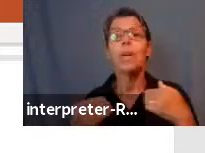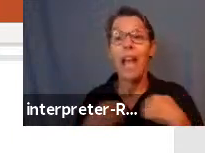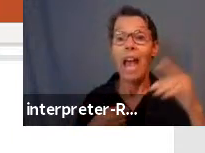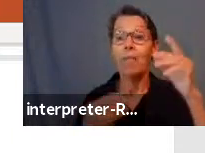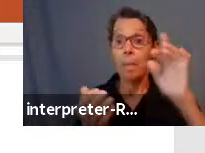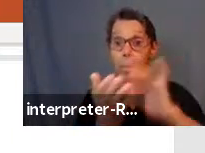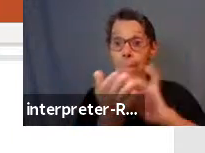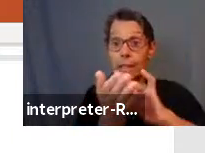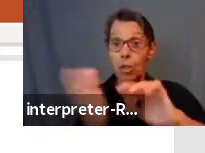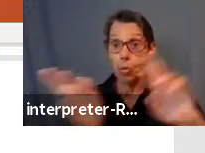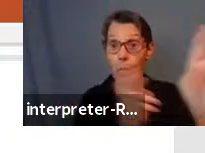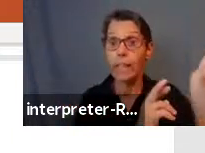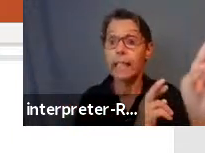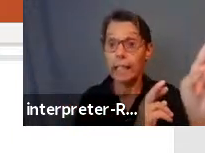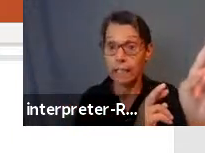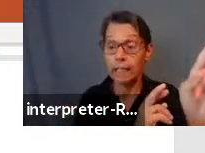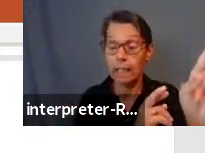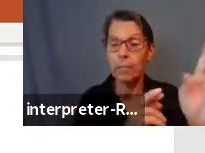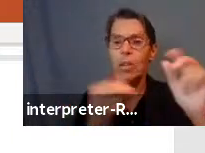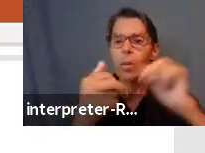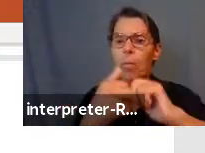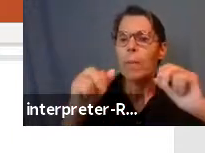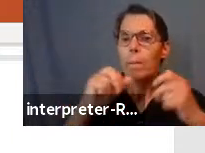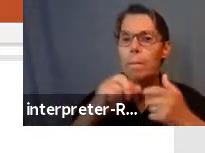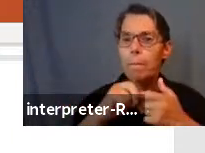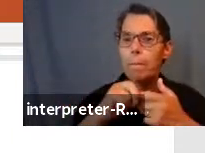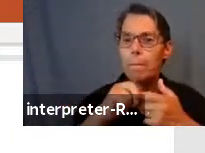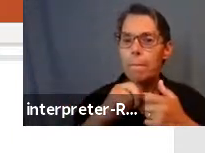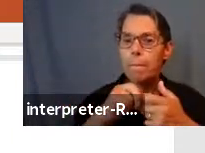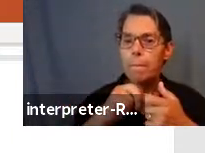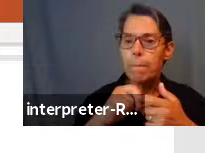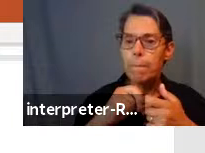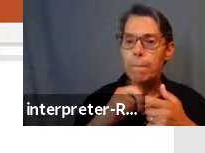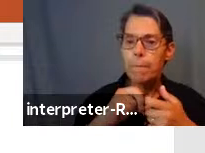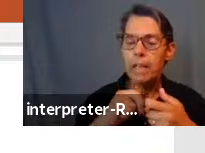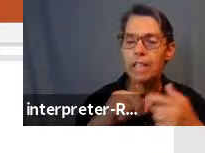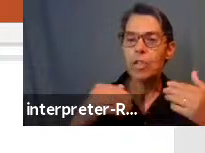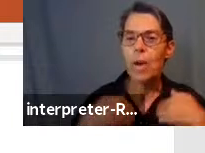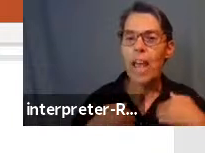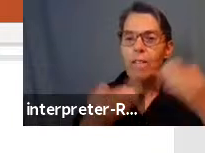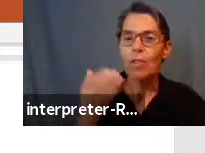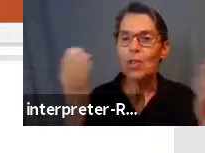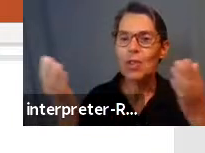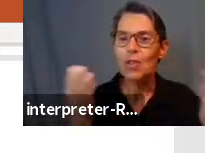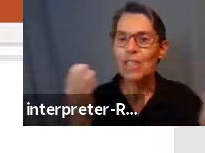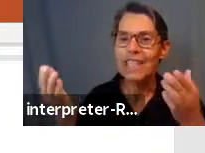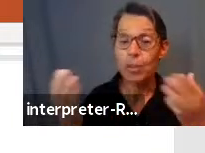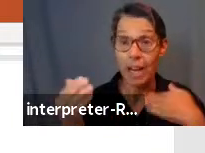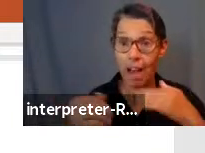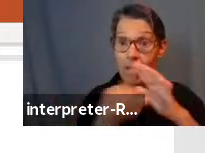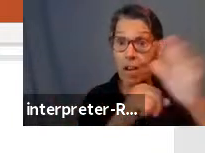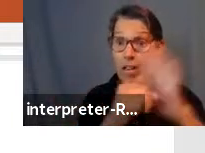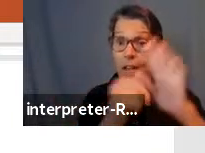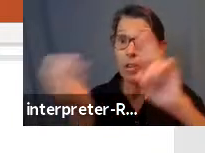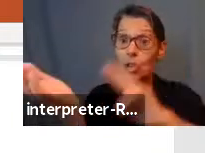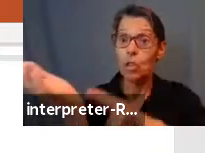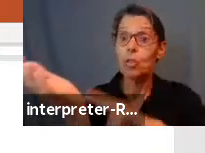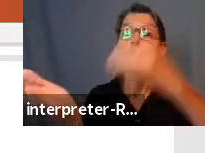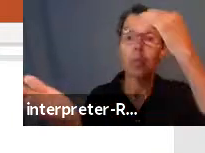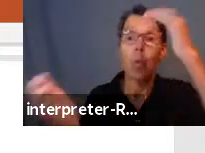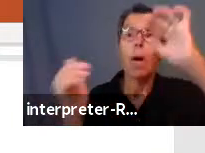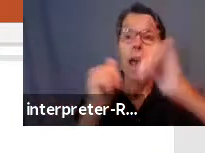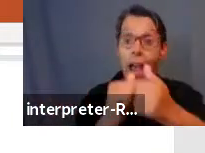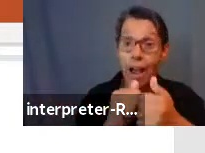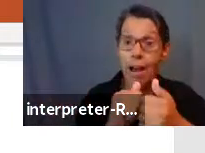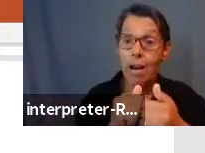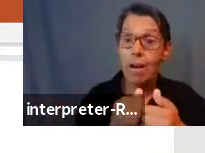bigger issue with us has been access to infusion services, whether that's trained nurses or